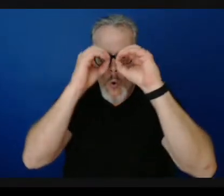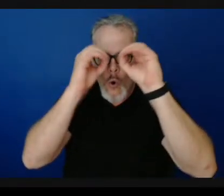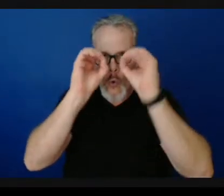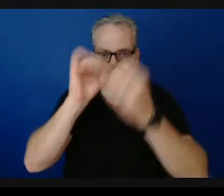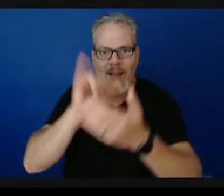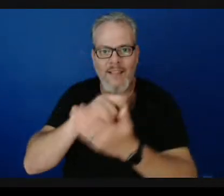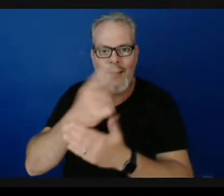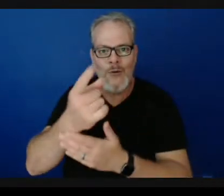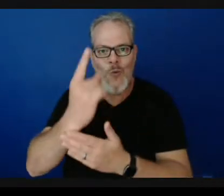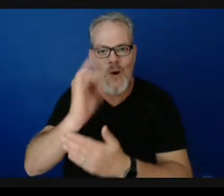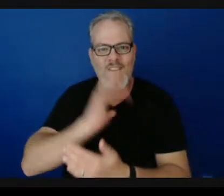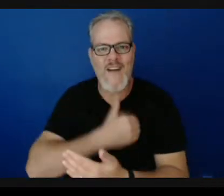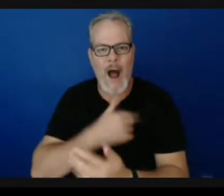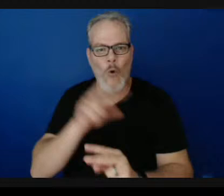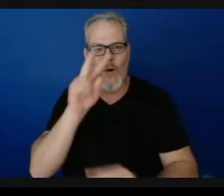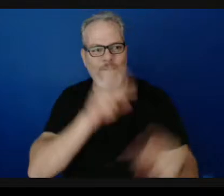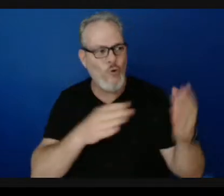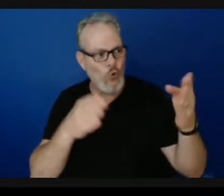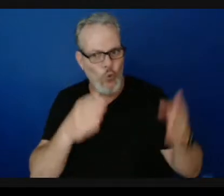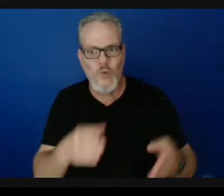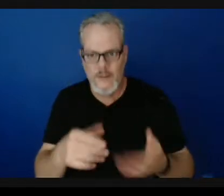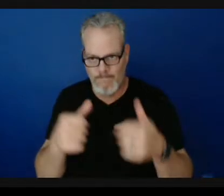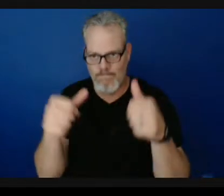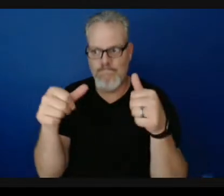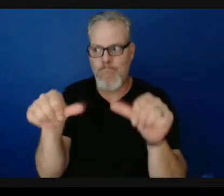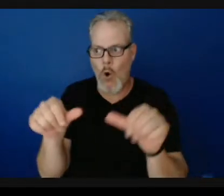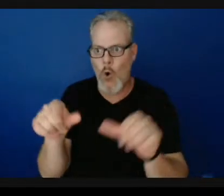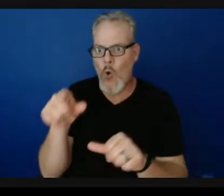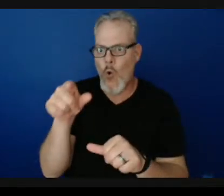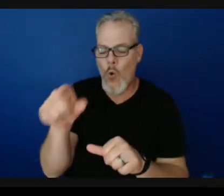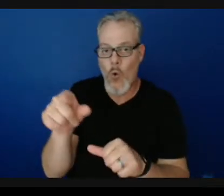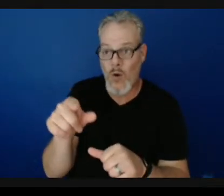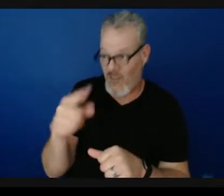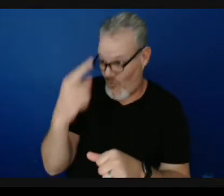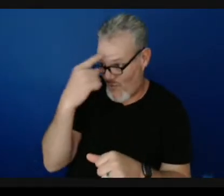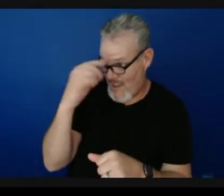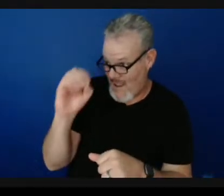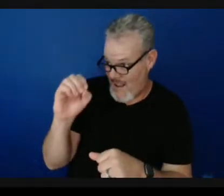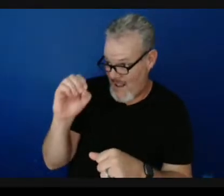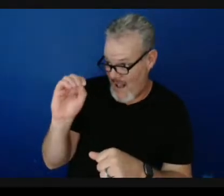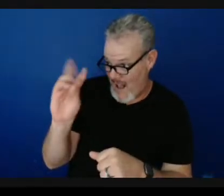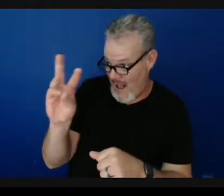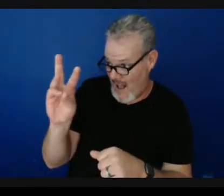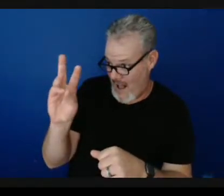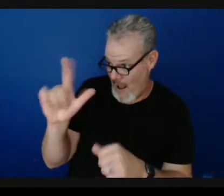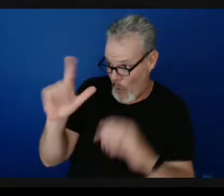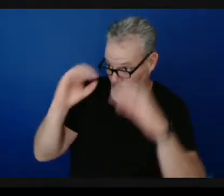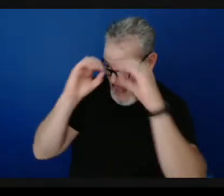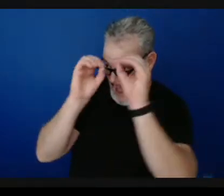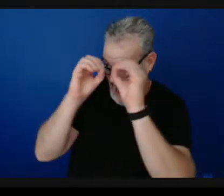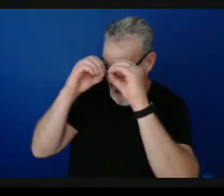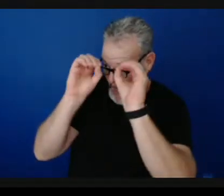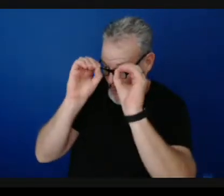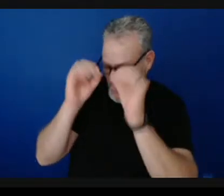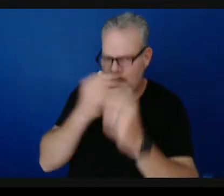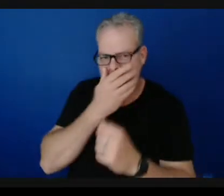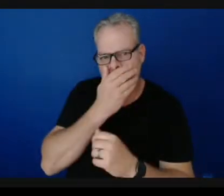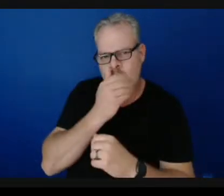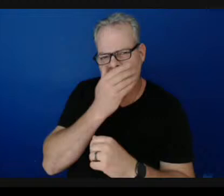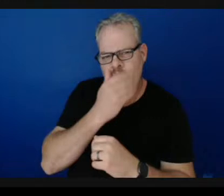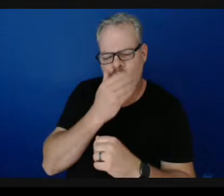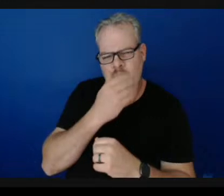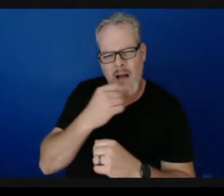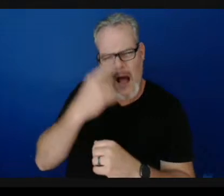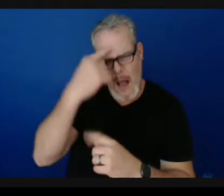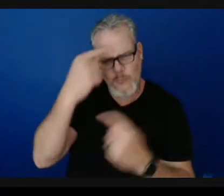picked that up and posted that for us. Dane, what do you think, owl? I'm trying to remember the name